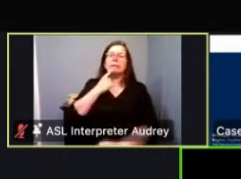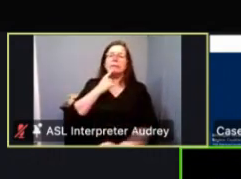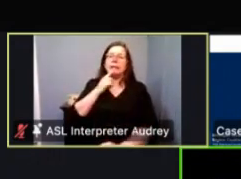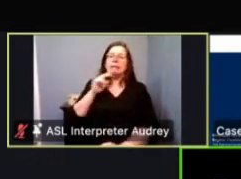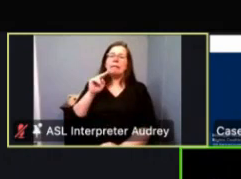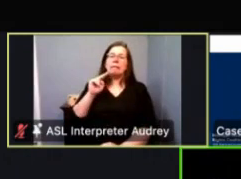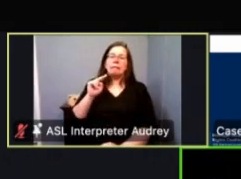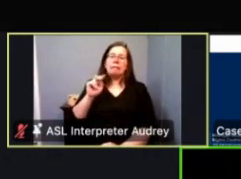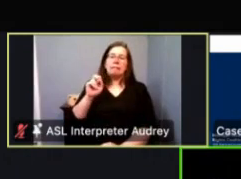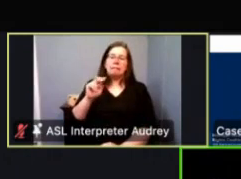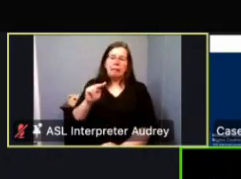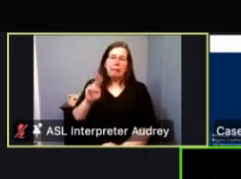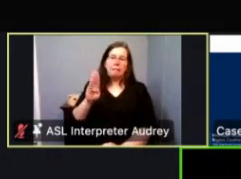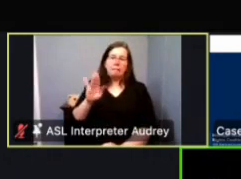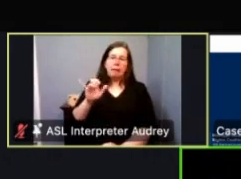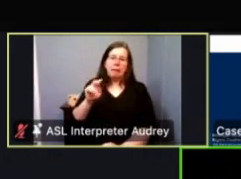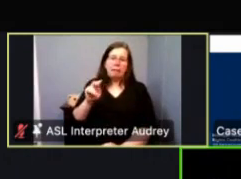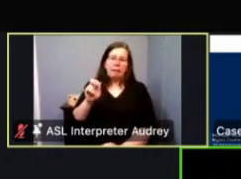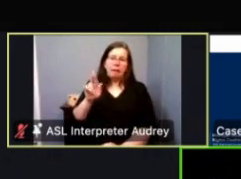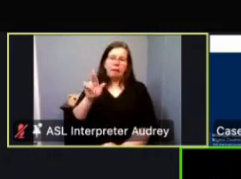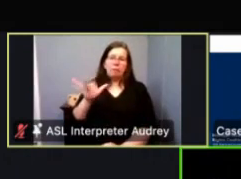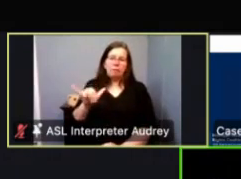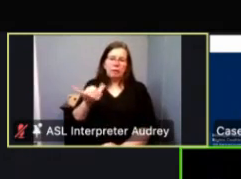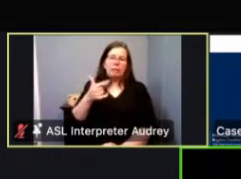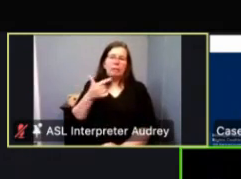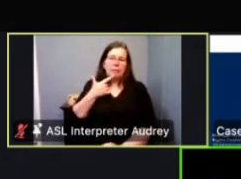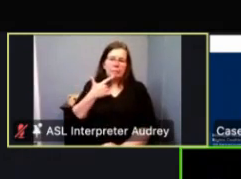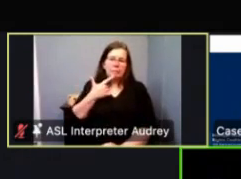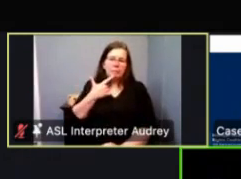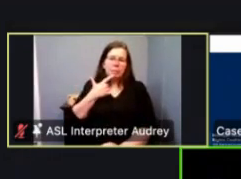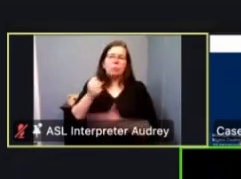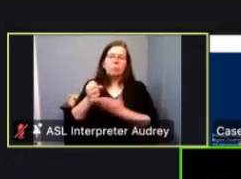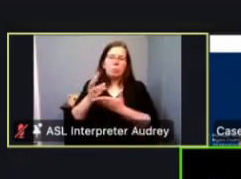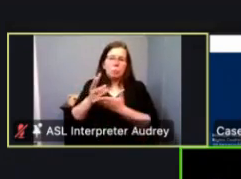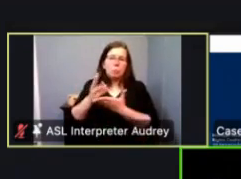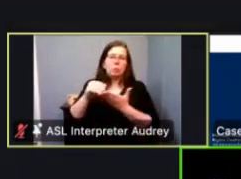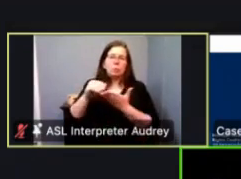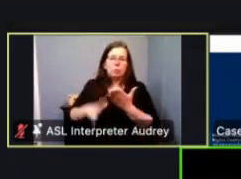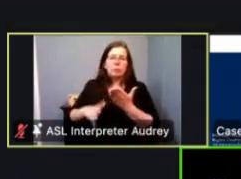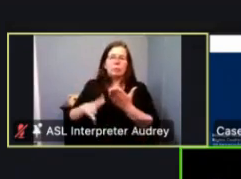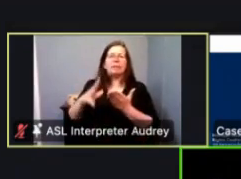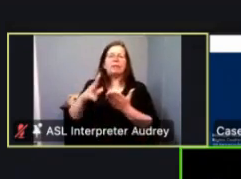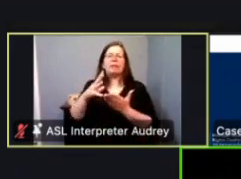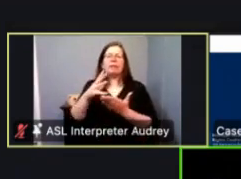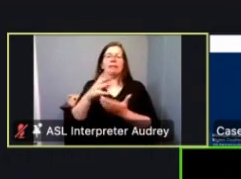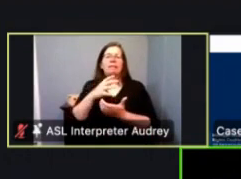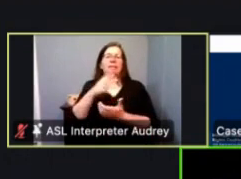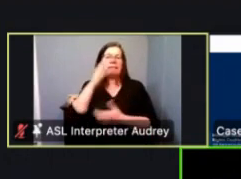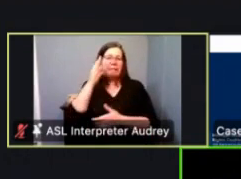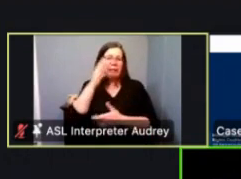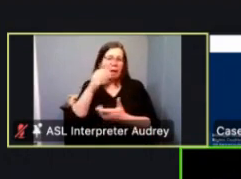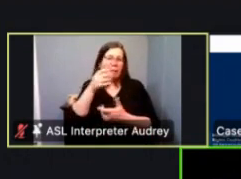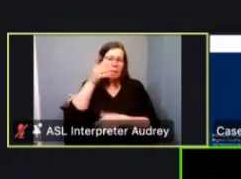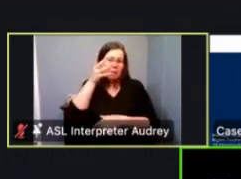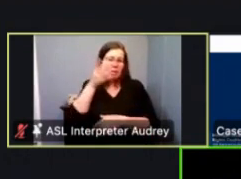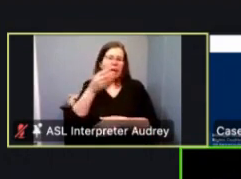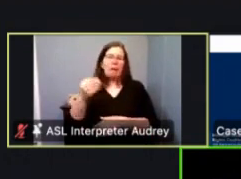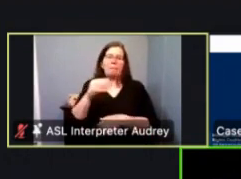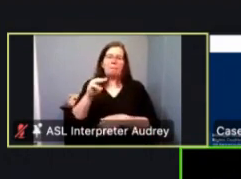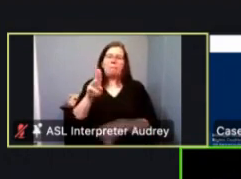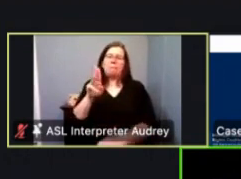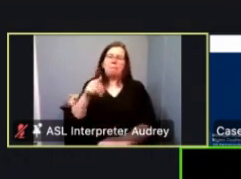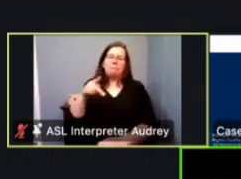non-binary lesbian, social work student, disability advocate, cat parent, and Muppet lover. Love it.